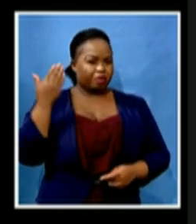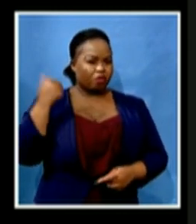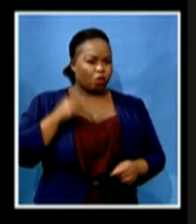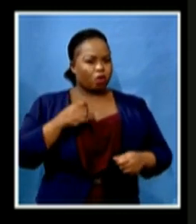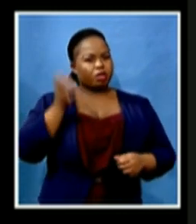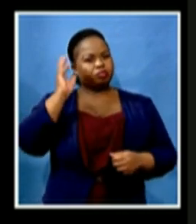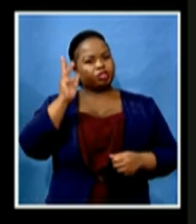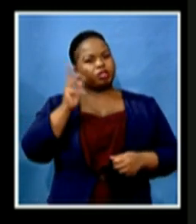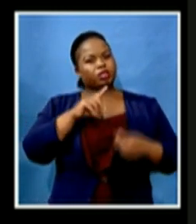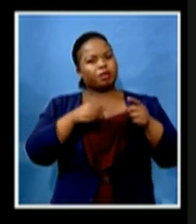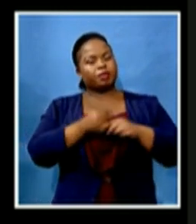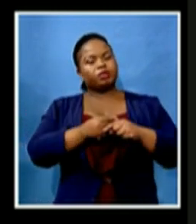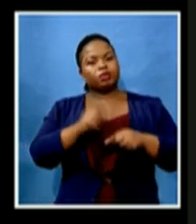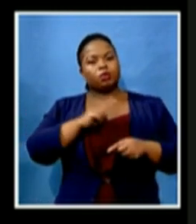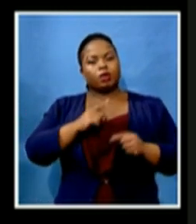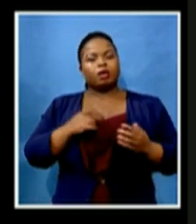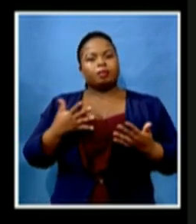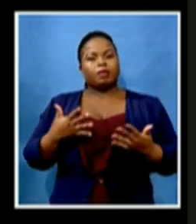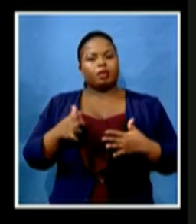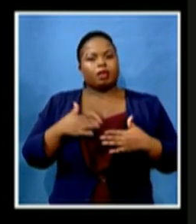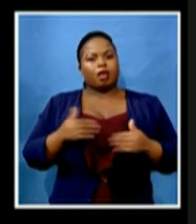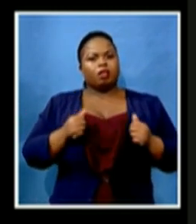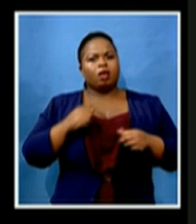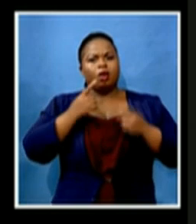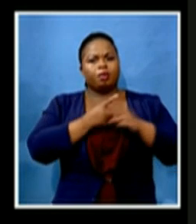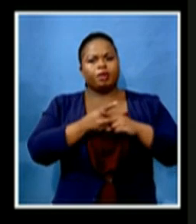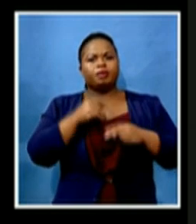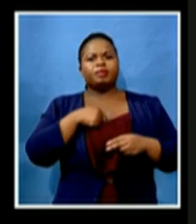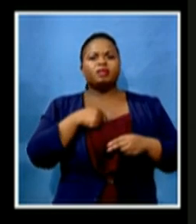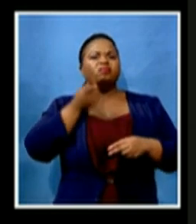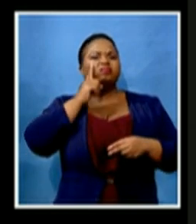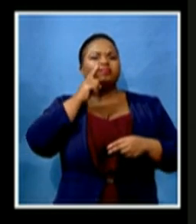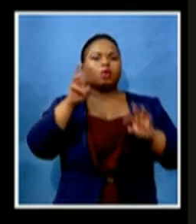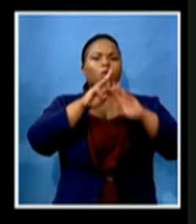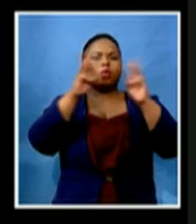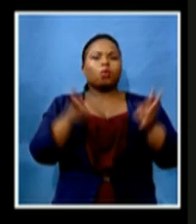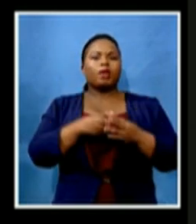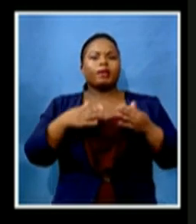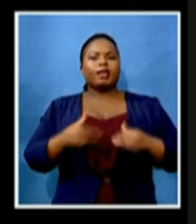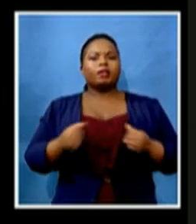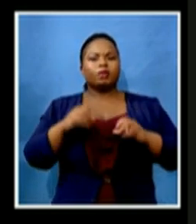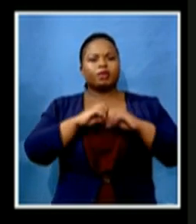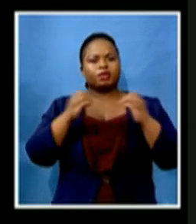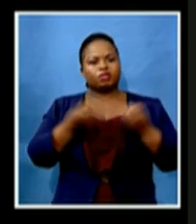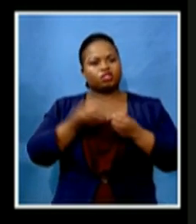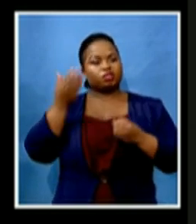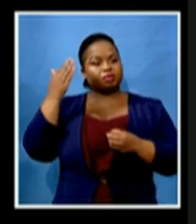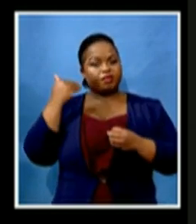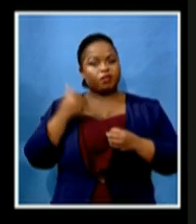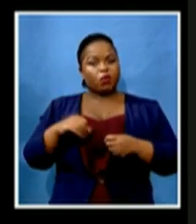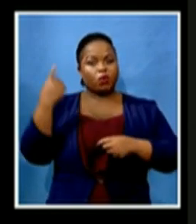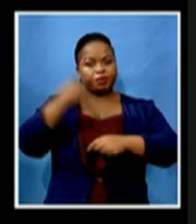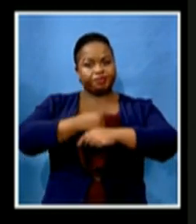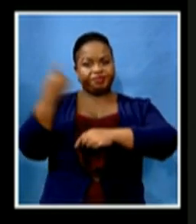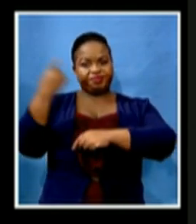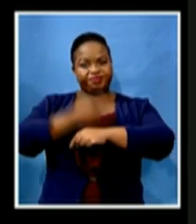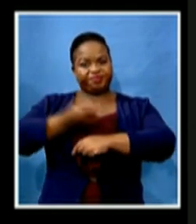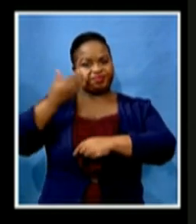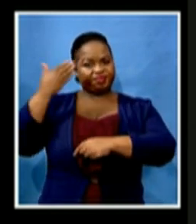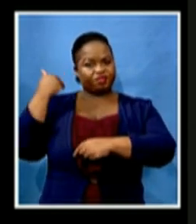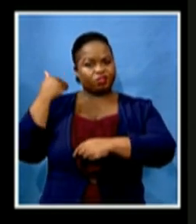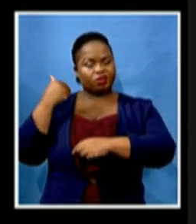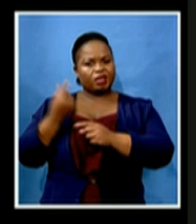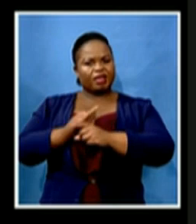I watched a World Health Organization briefing a few days ago where the herd immunity concept